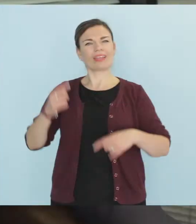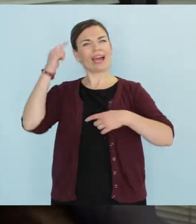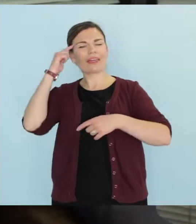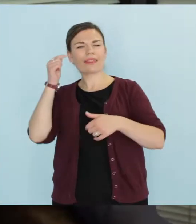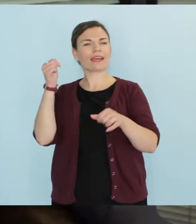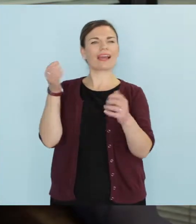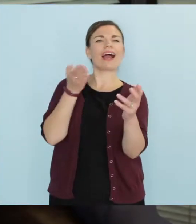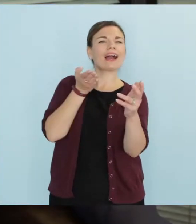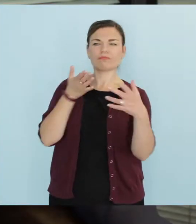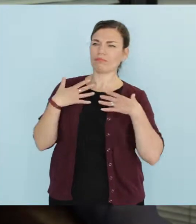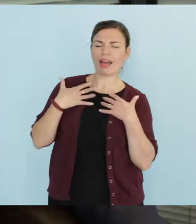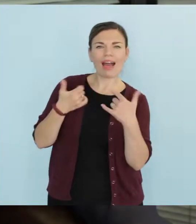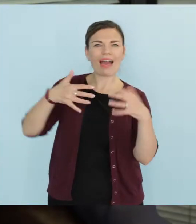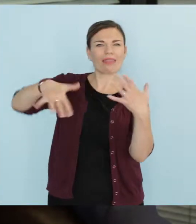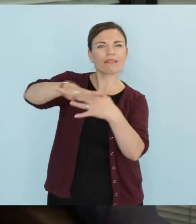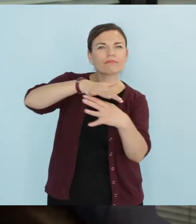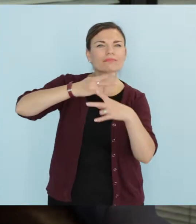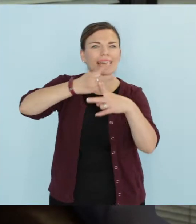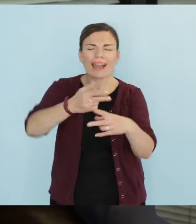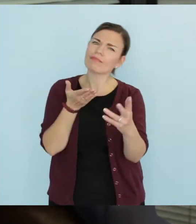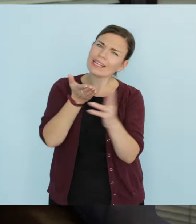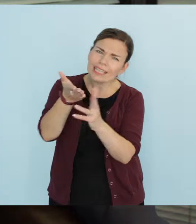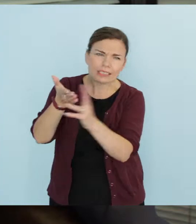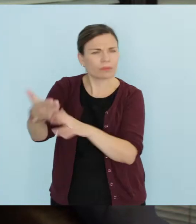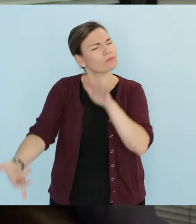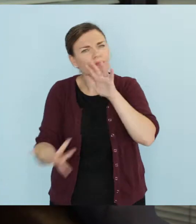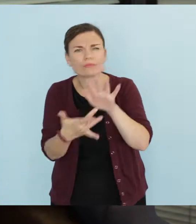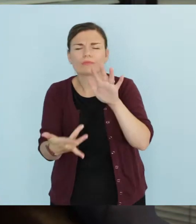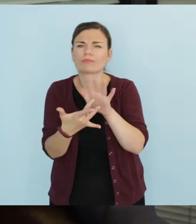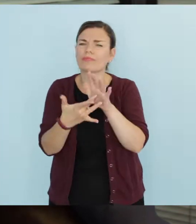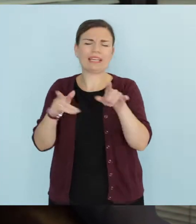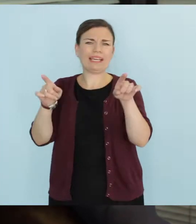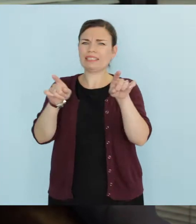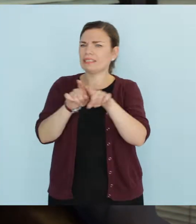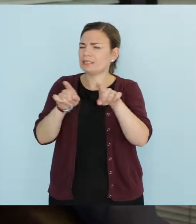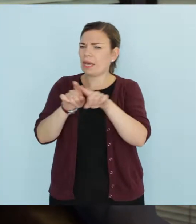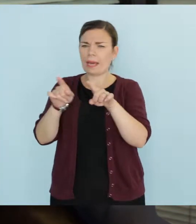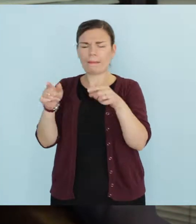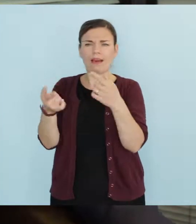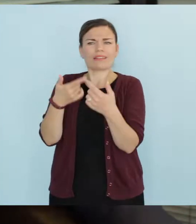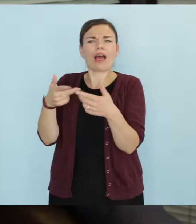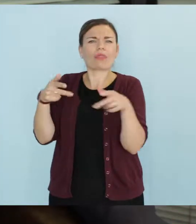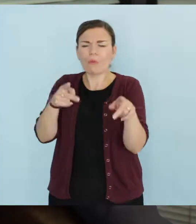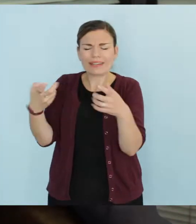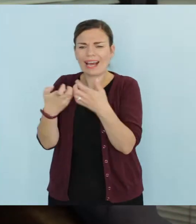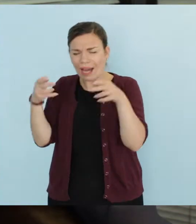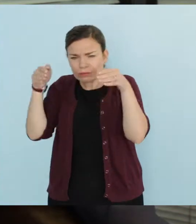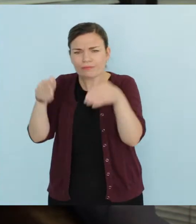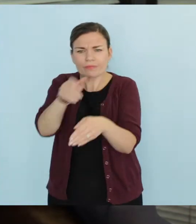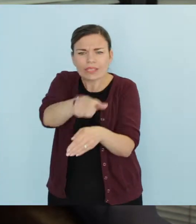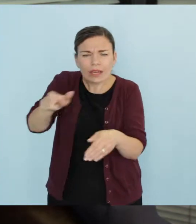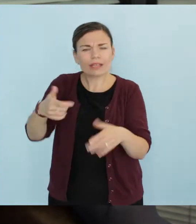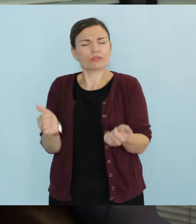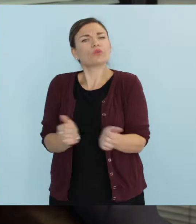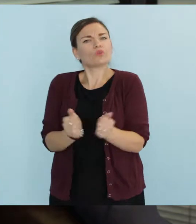I think having accessible healthcare environments is just as fundamental as any other part of providing a person-centred, fit-for-purpose